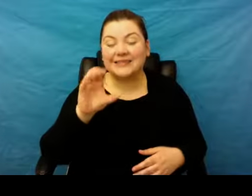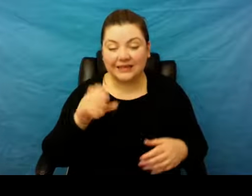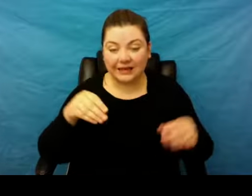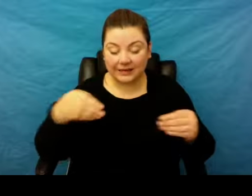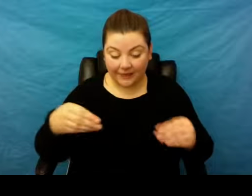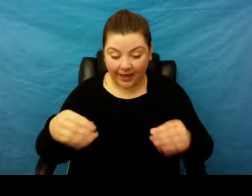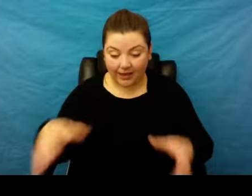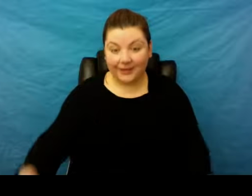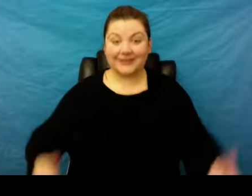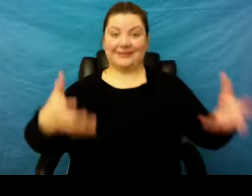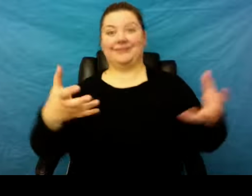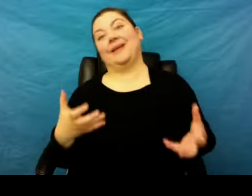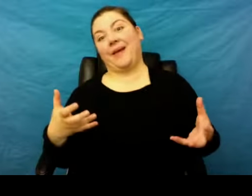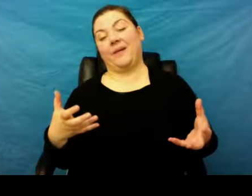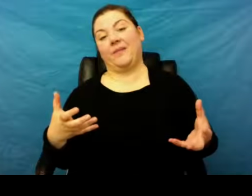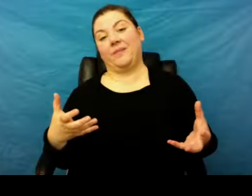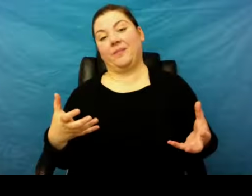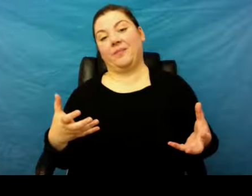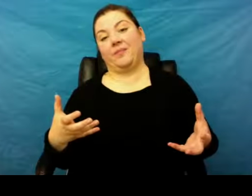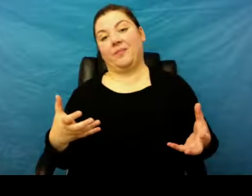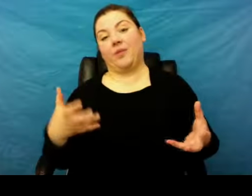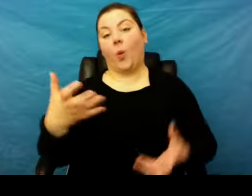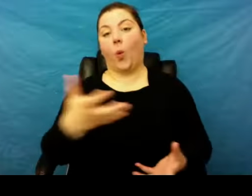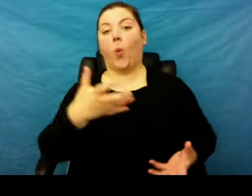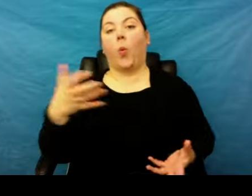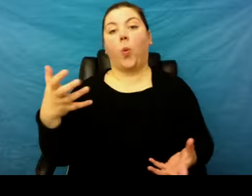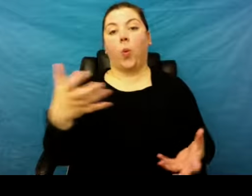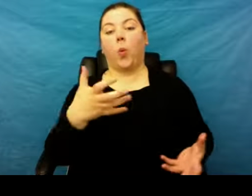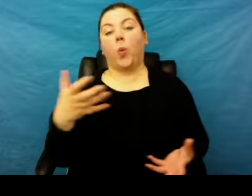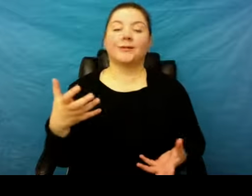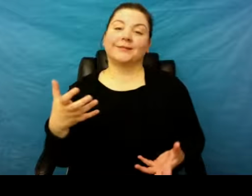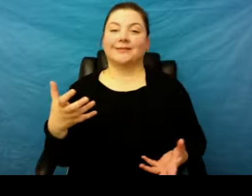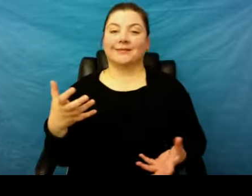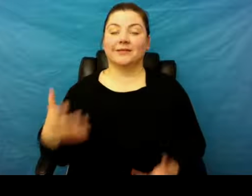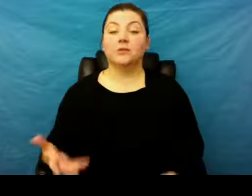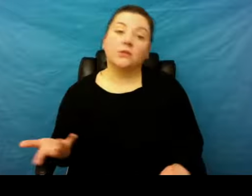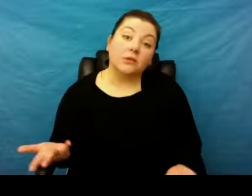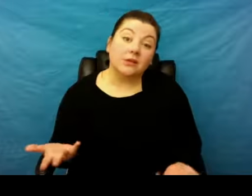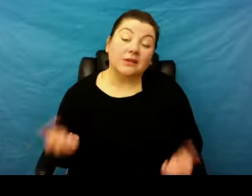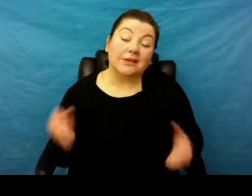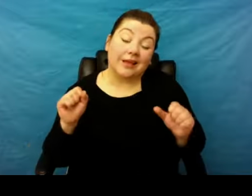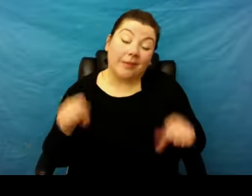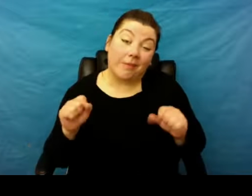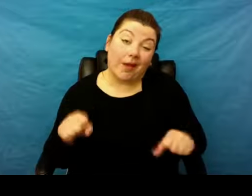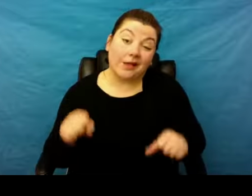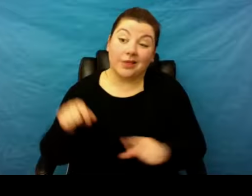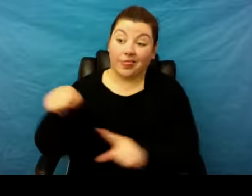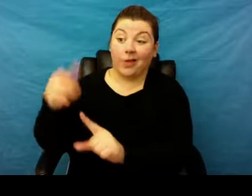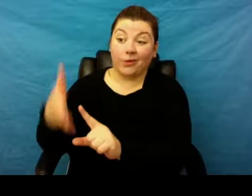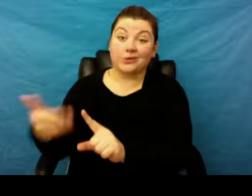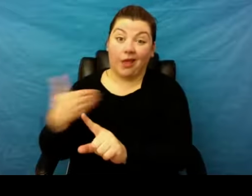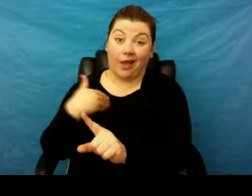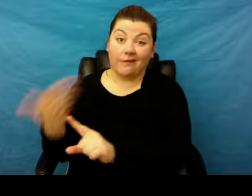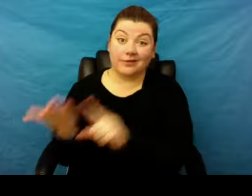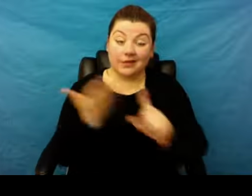Seamless and have a huge long interaction with that bag, because of course it's possible a delivery person has COVID. But again, if you follow